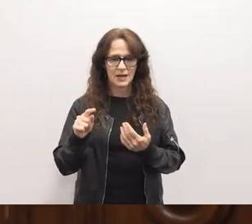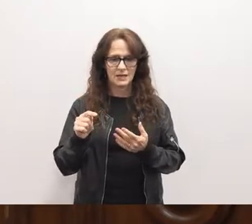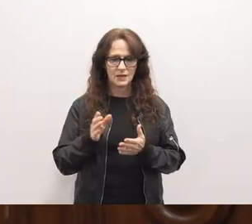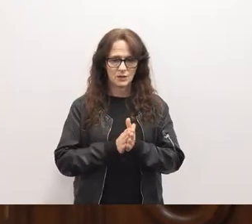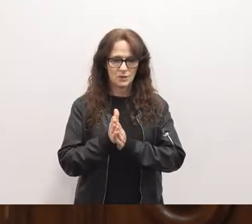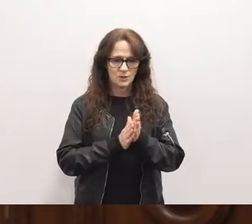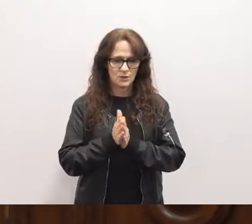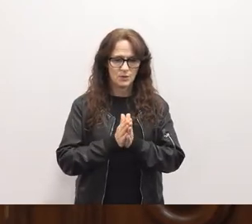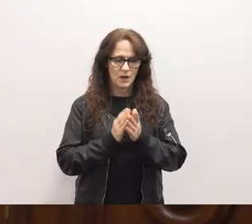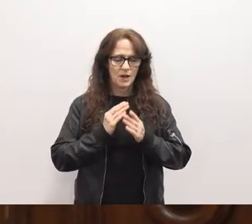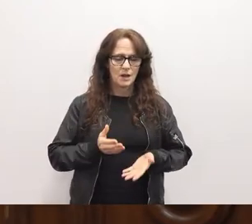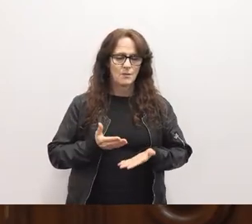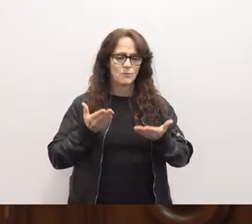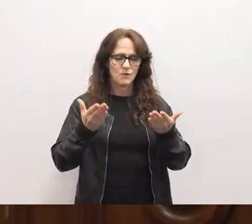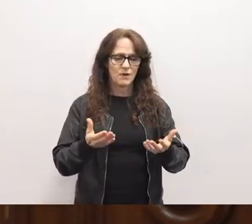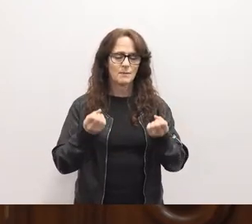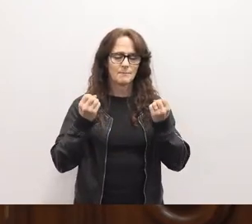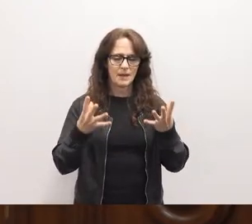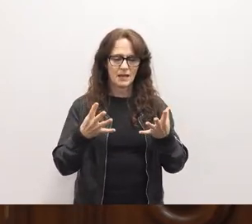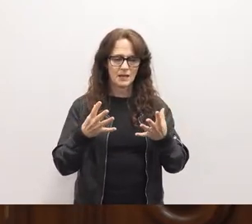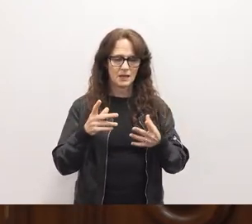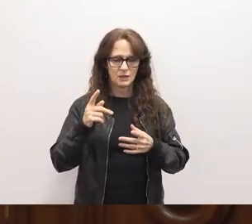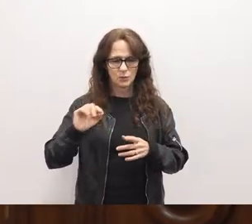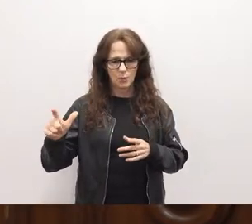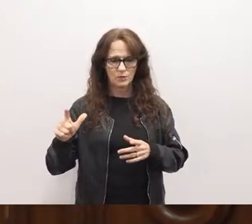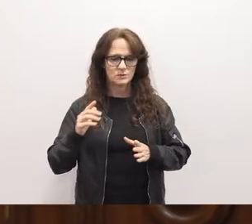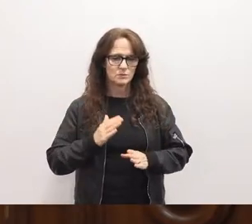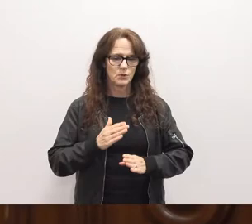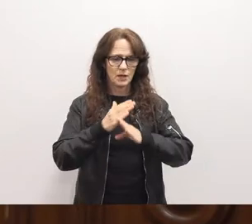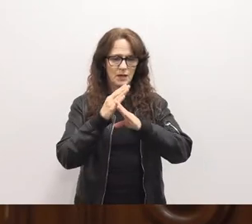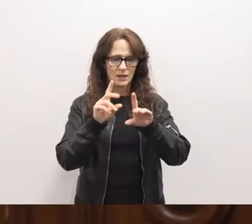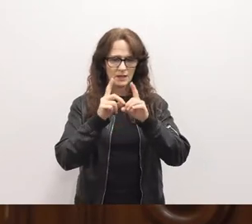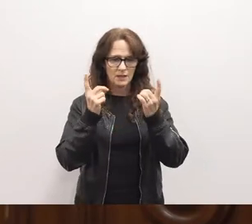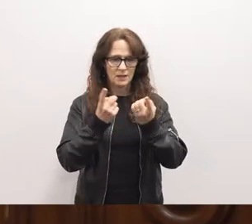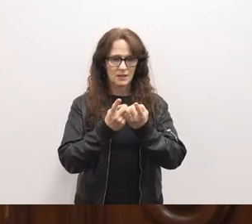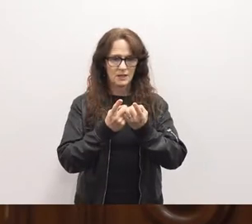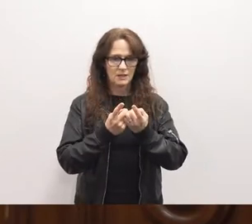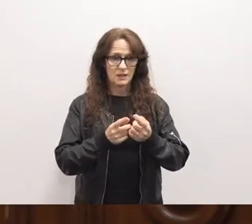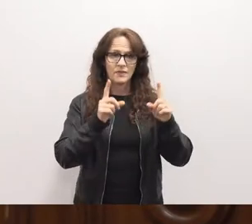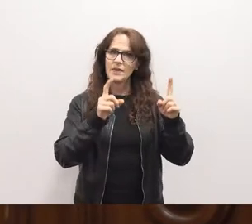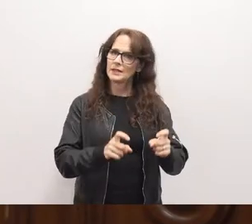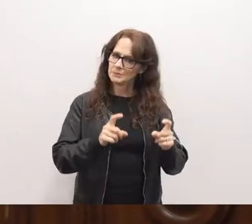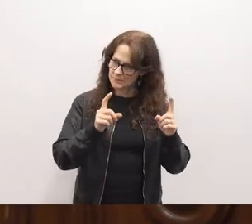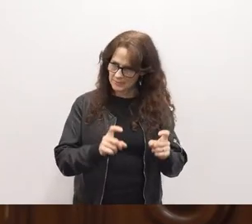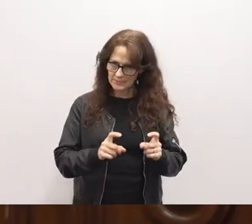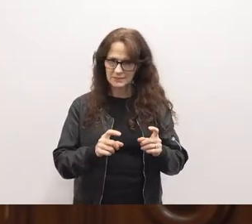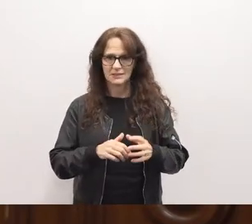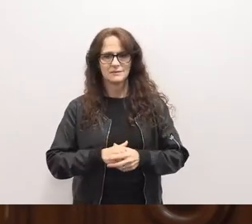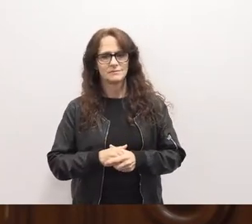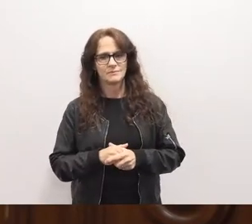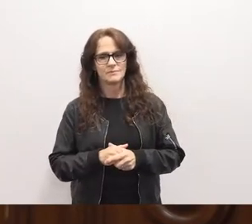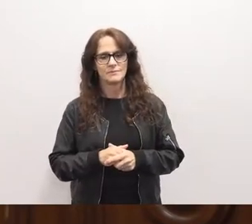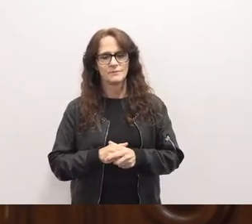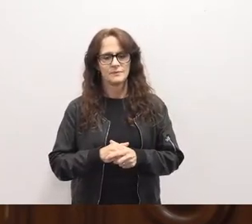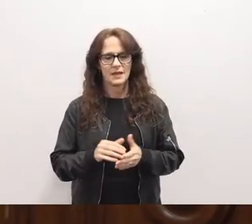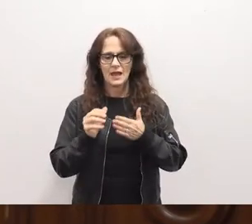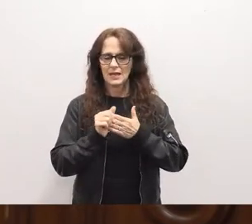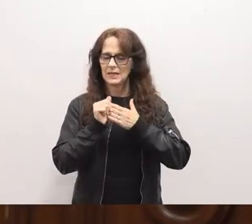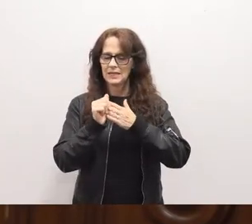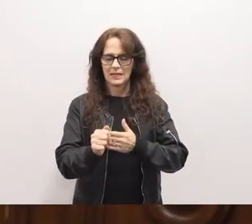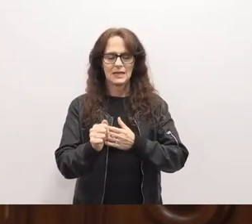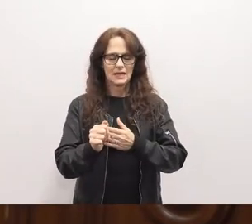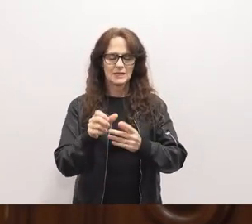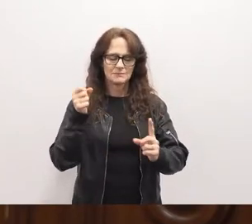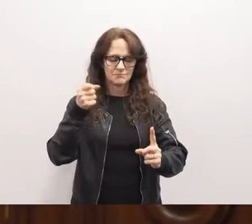provides a multitude of tools to protect the district, and that has been tested. Leading strategic work